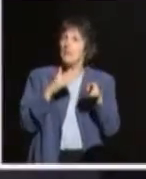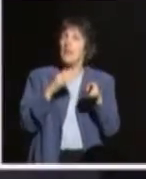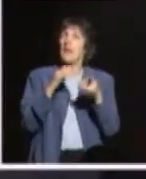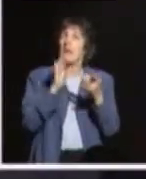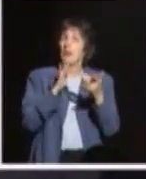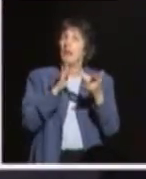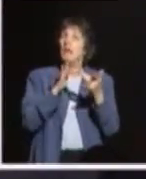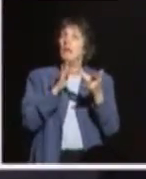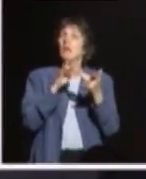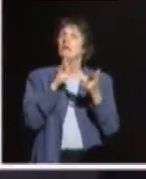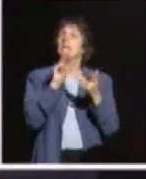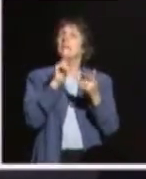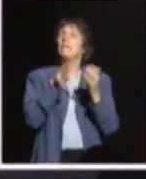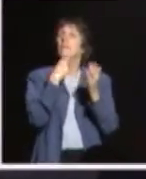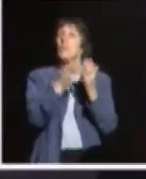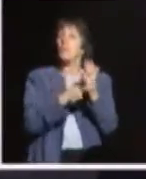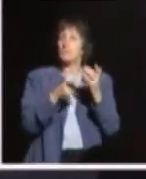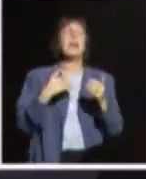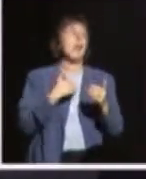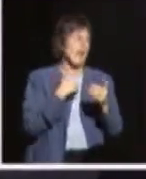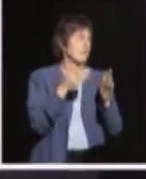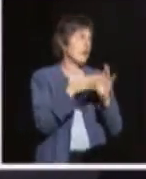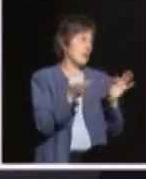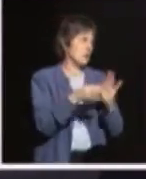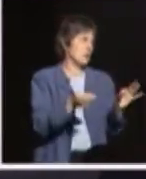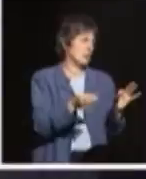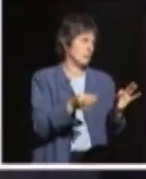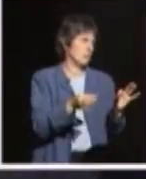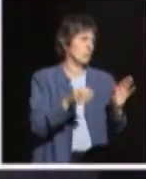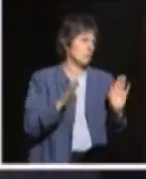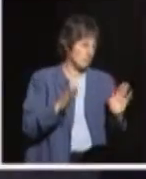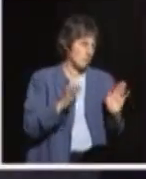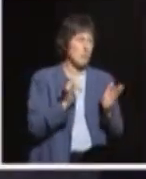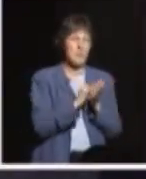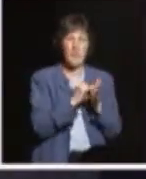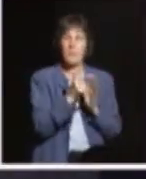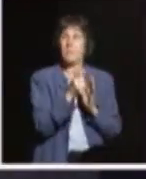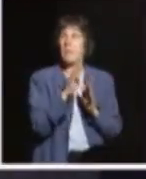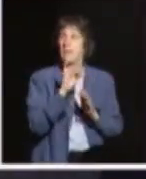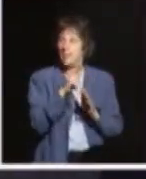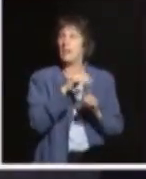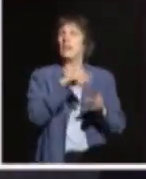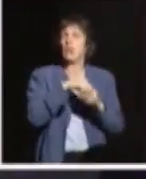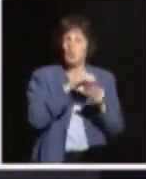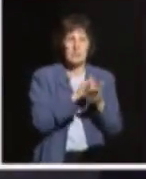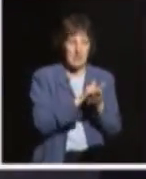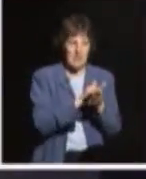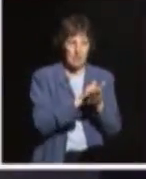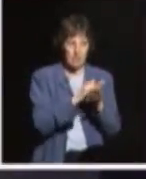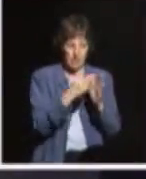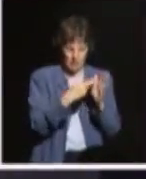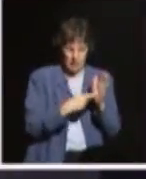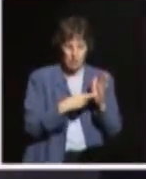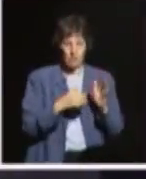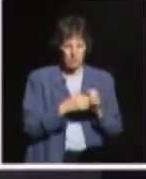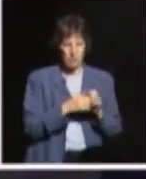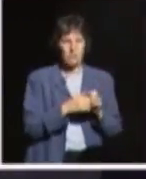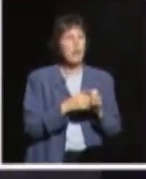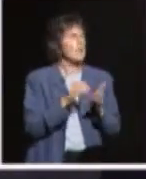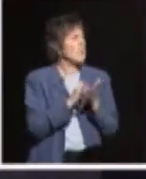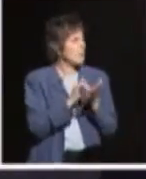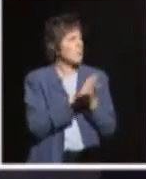internet and through cable, will have closed captions. That sets the standard as a standard